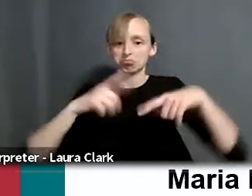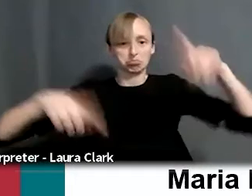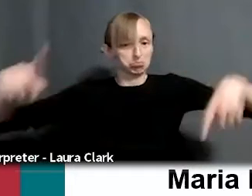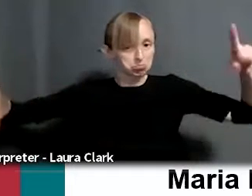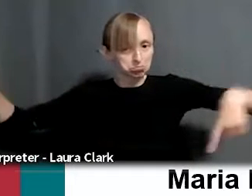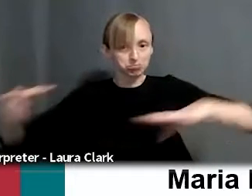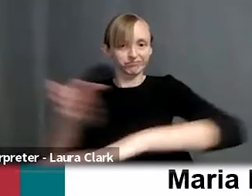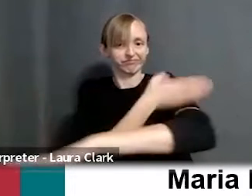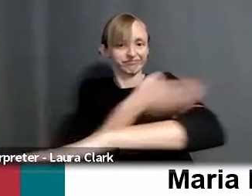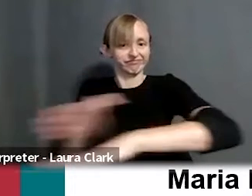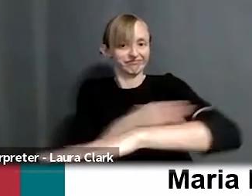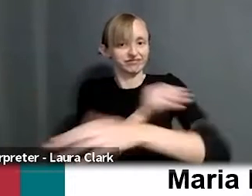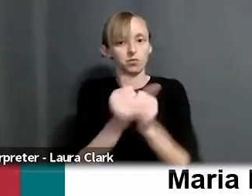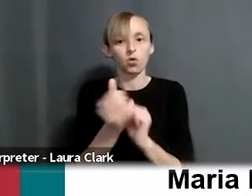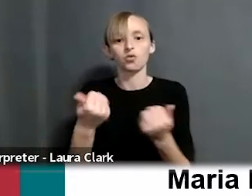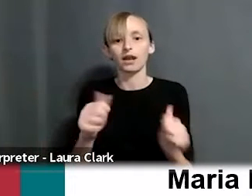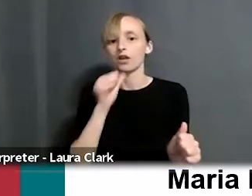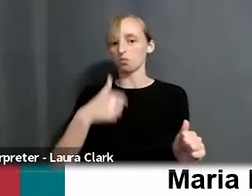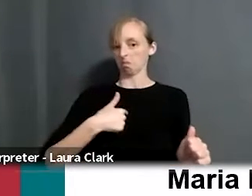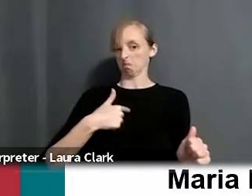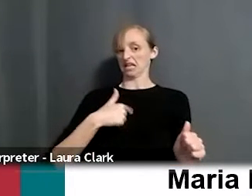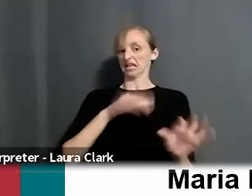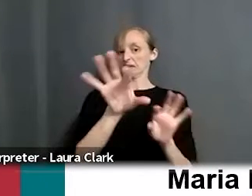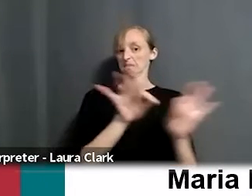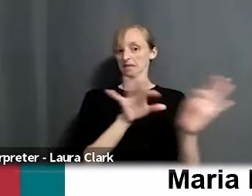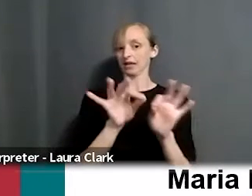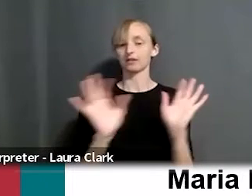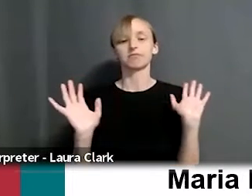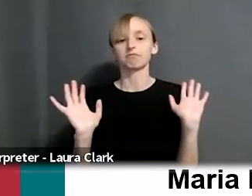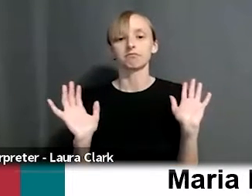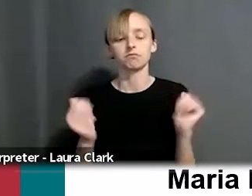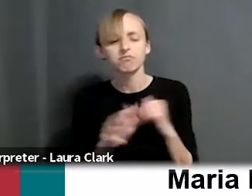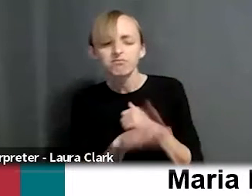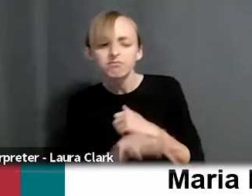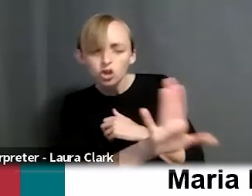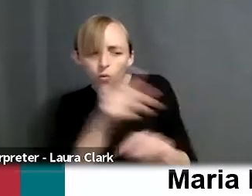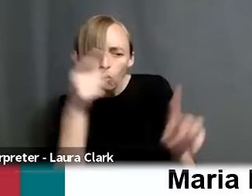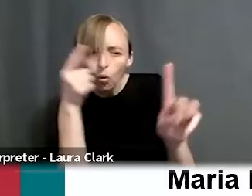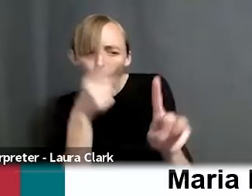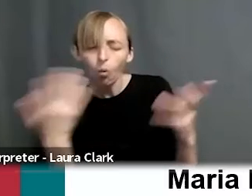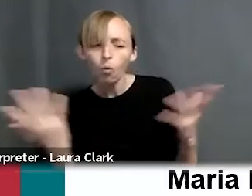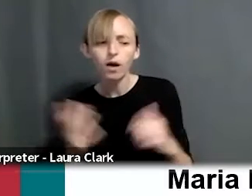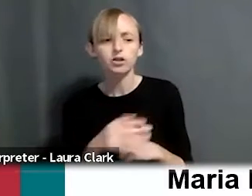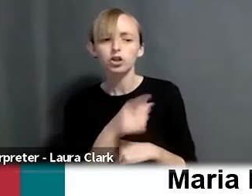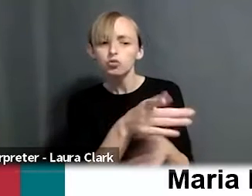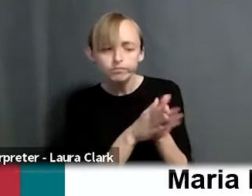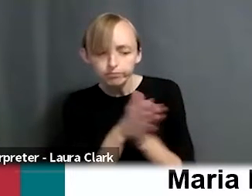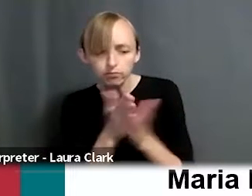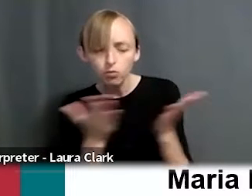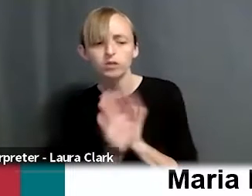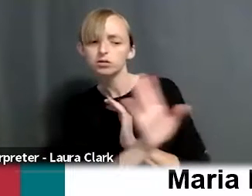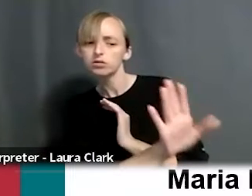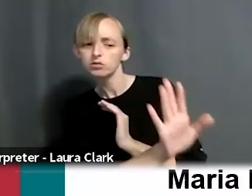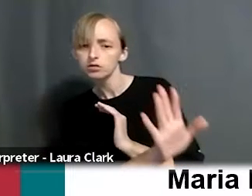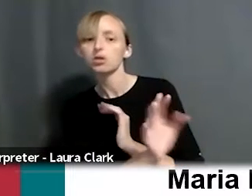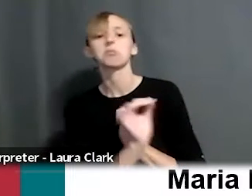also try not to self-select to say, I try to get an idea of somebody's goals or what they might be interested in. So if